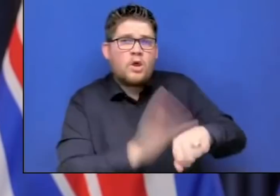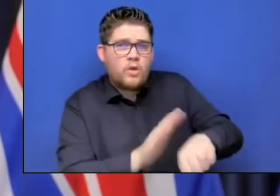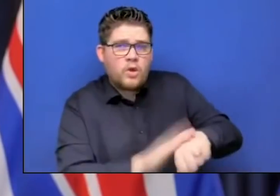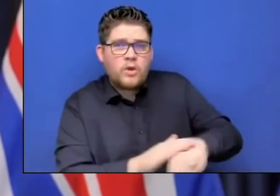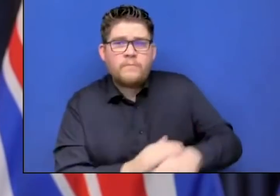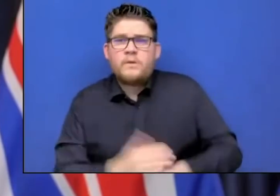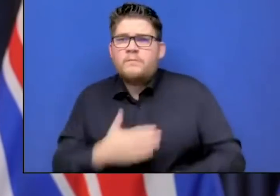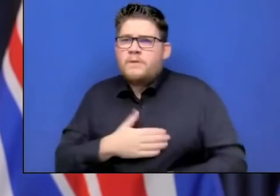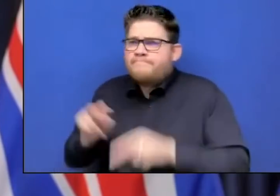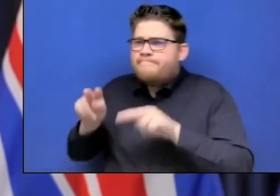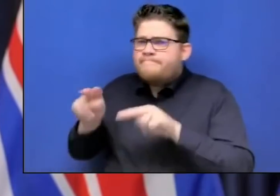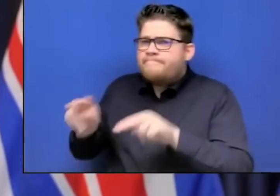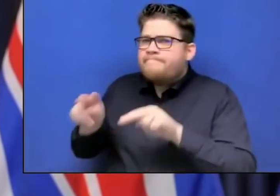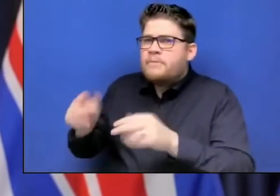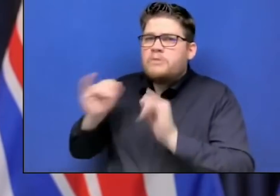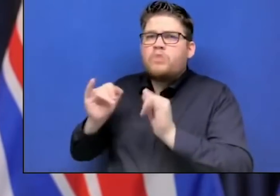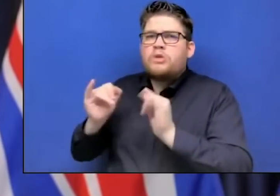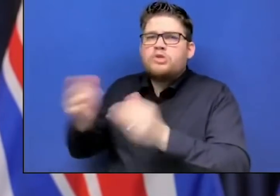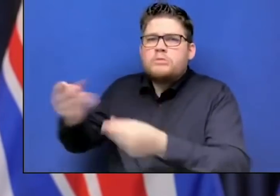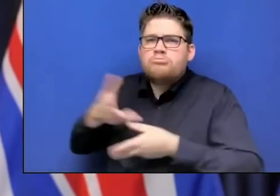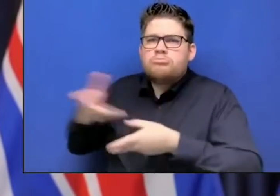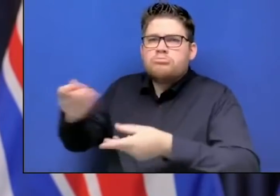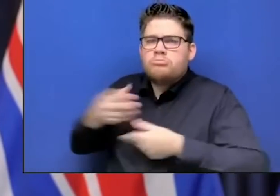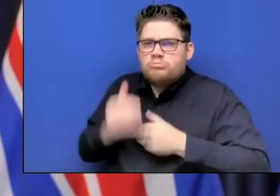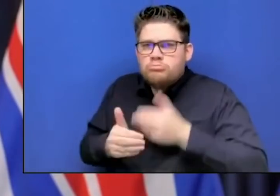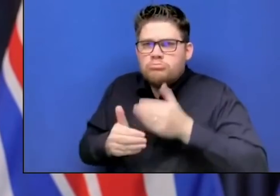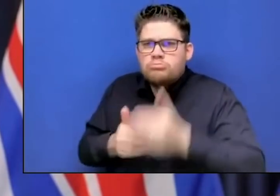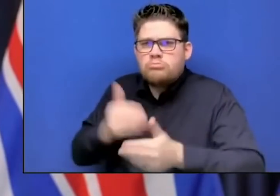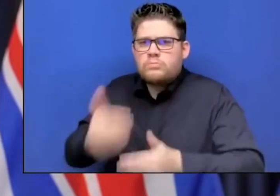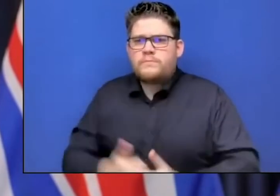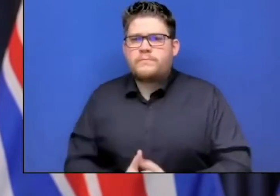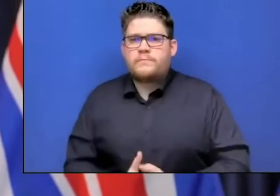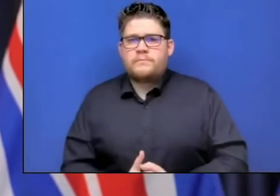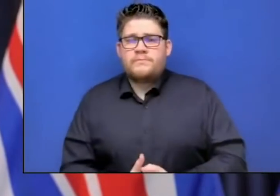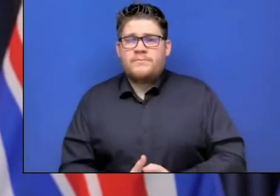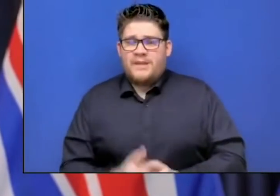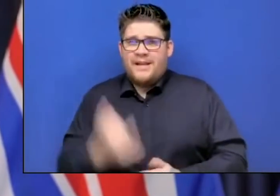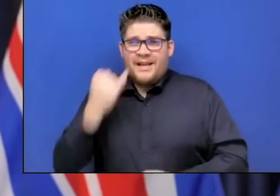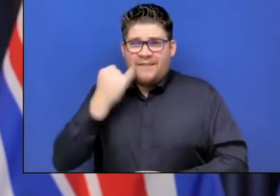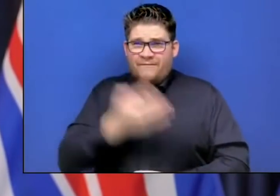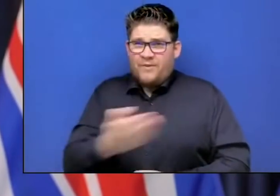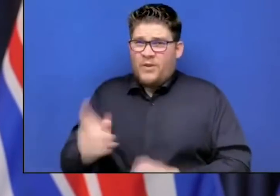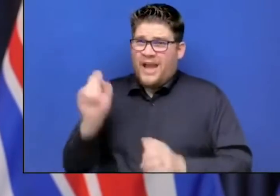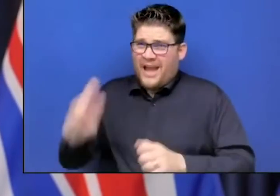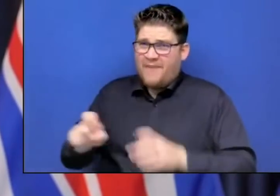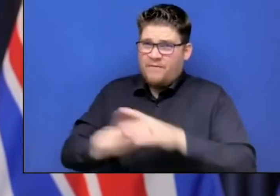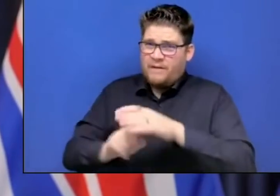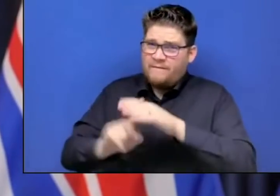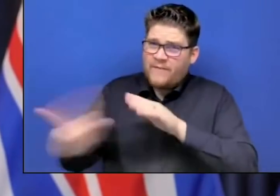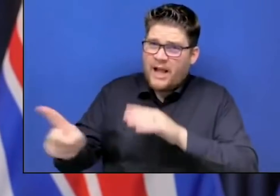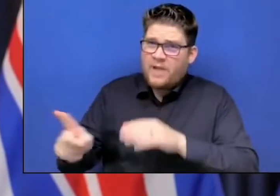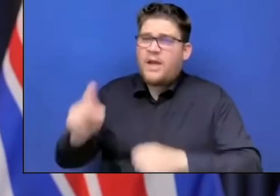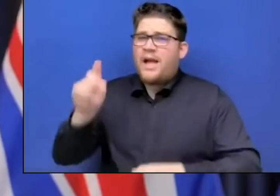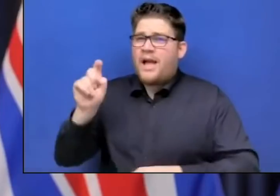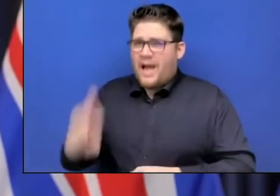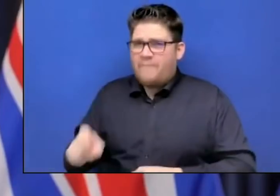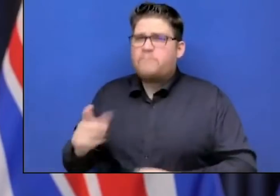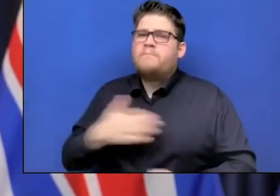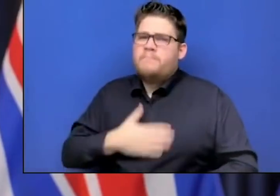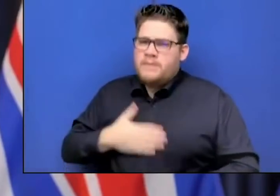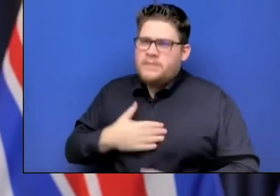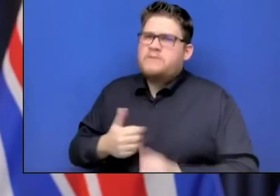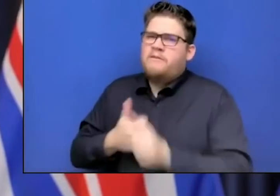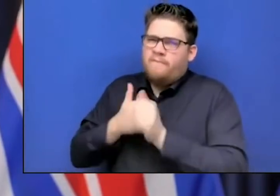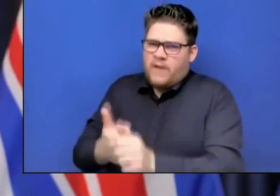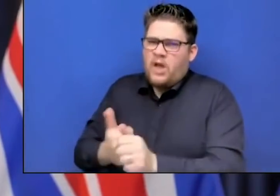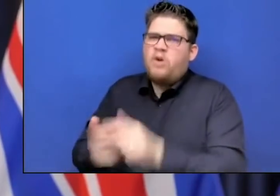order should leave the area immediately. Please check on vulnerable neighbors who may need assistance, and if you're unable to evacuate